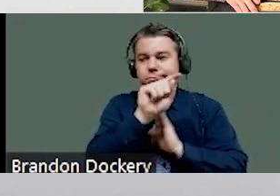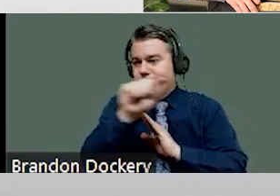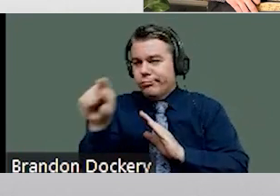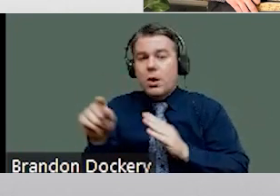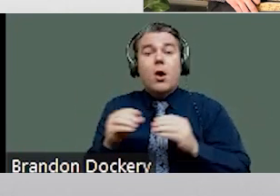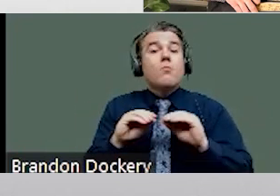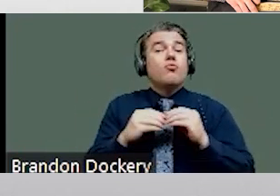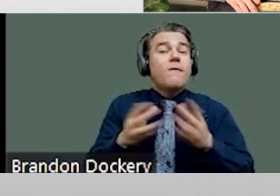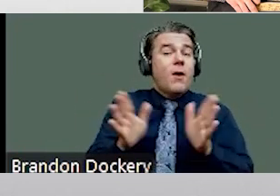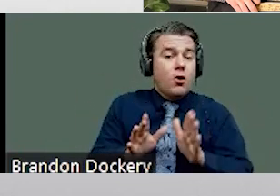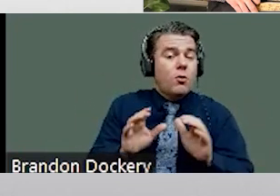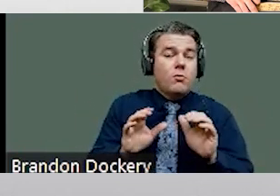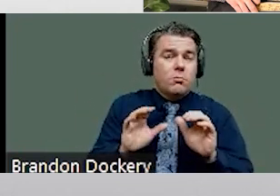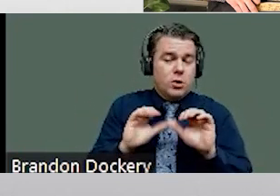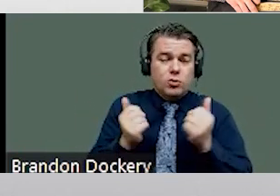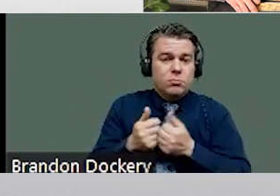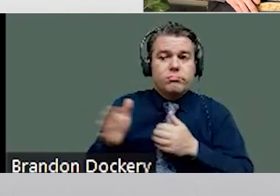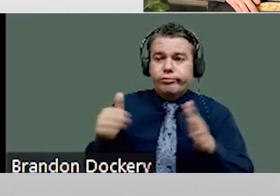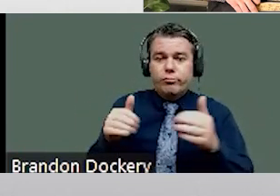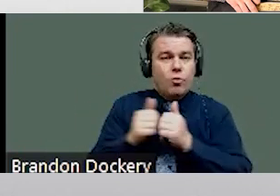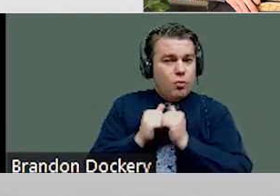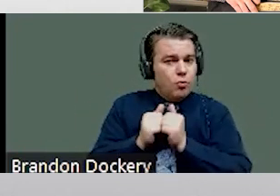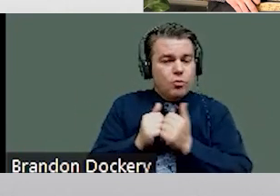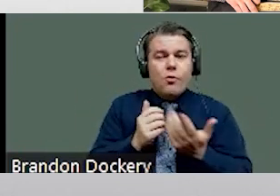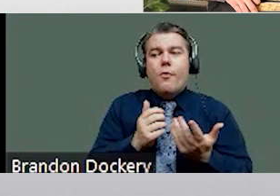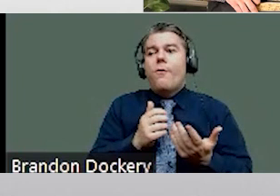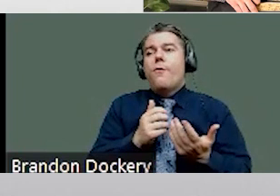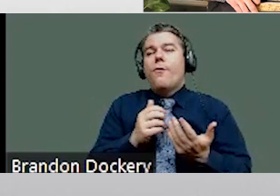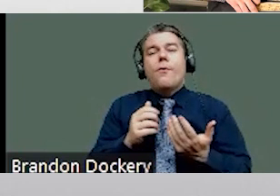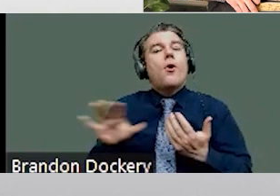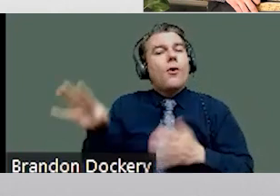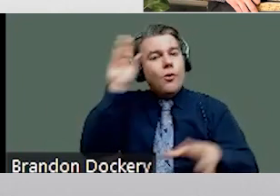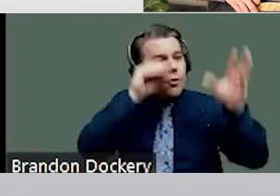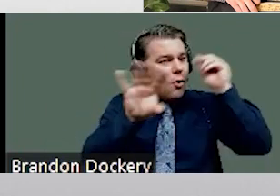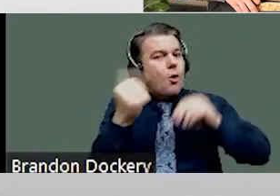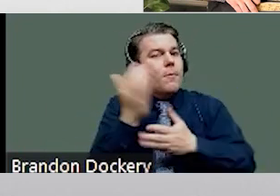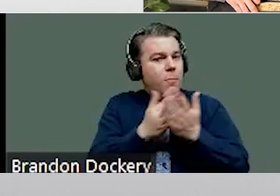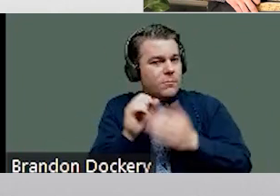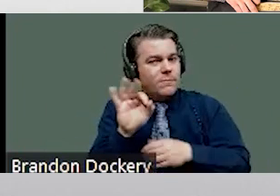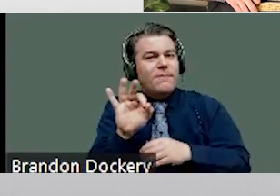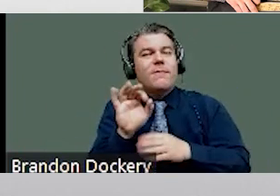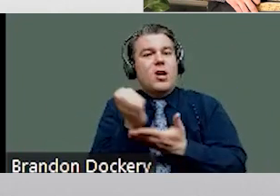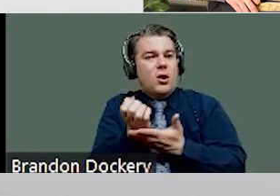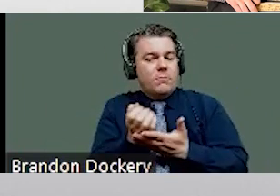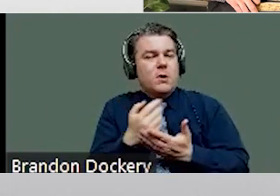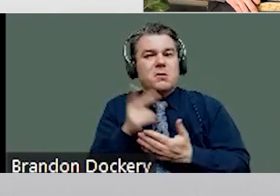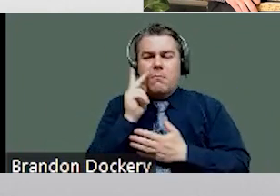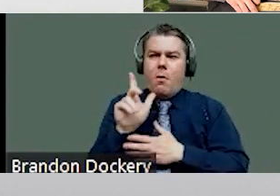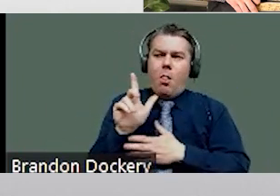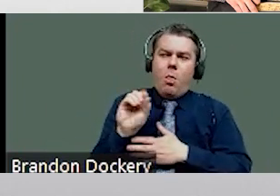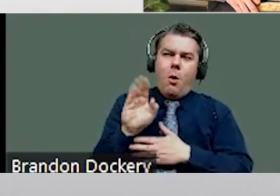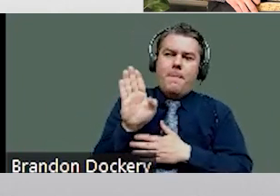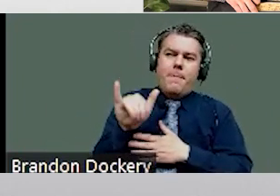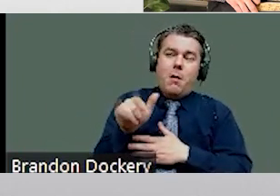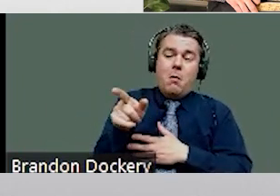together. They take their lessons from other parts of our economies. They see that there are